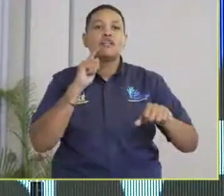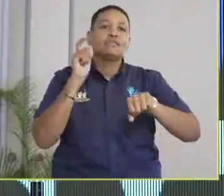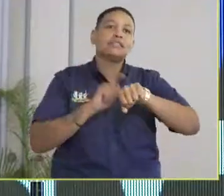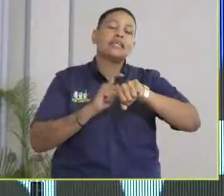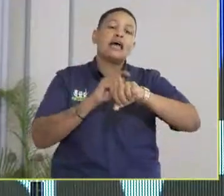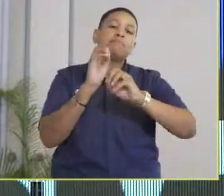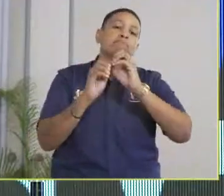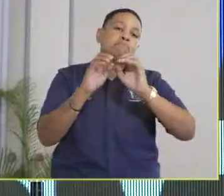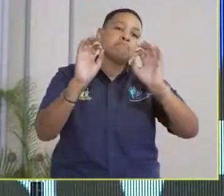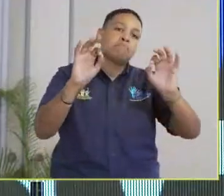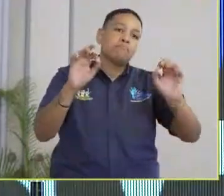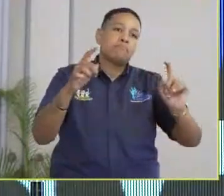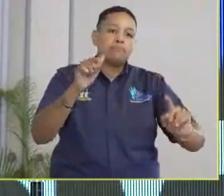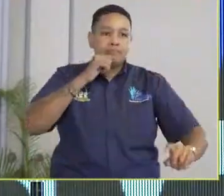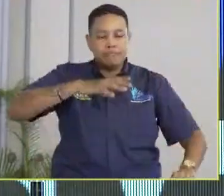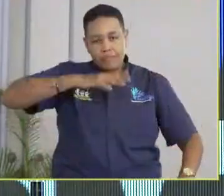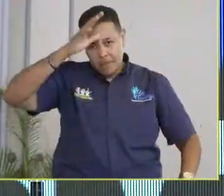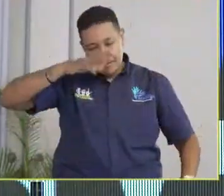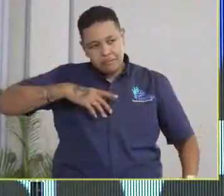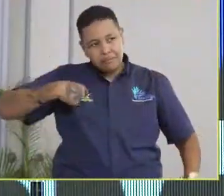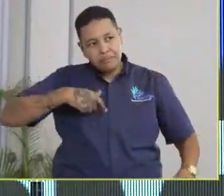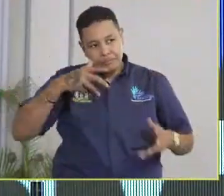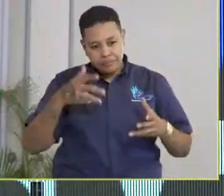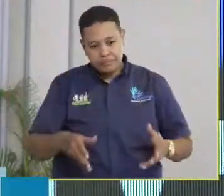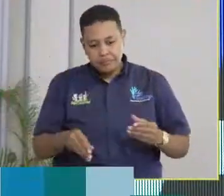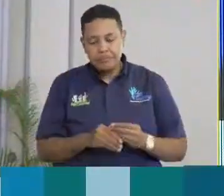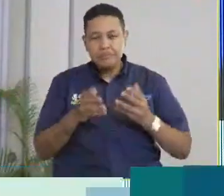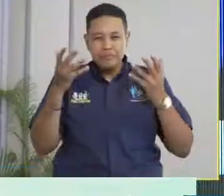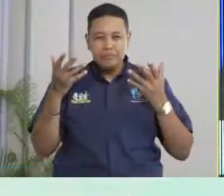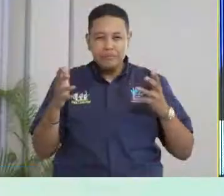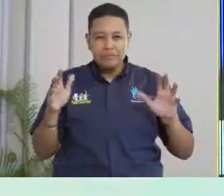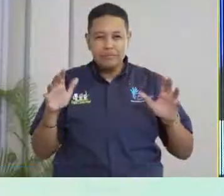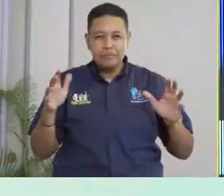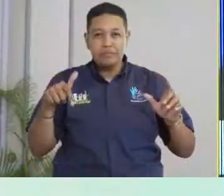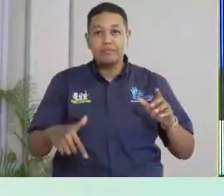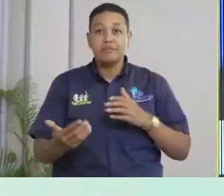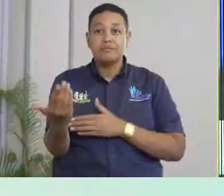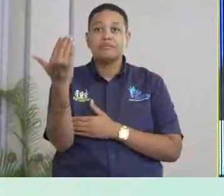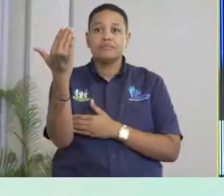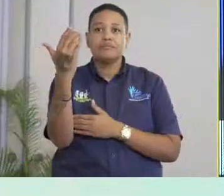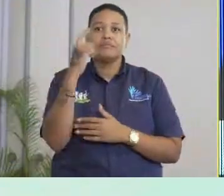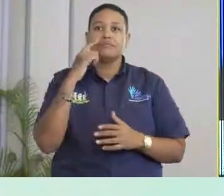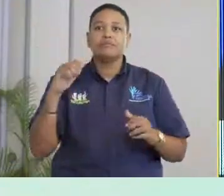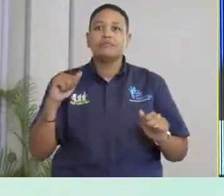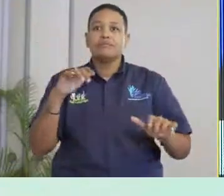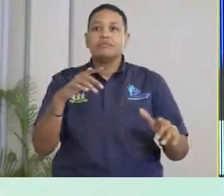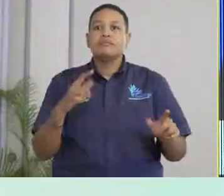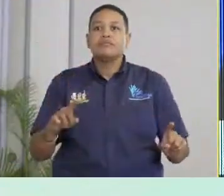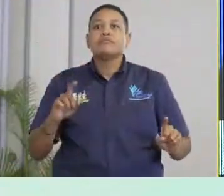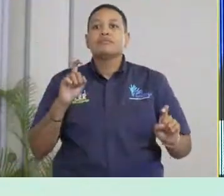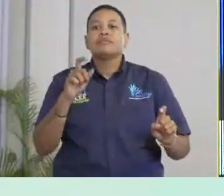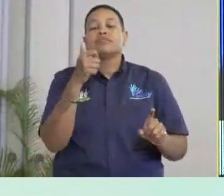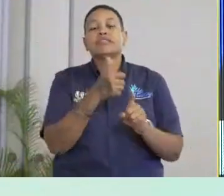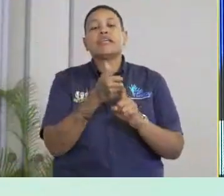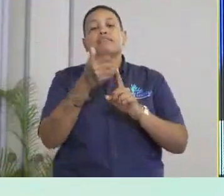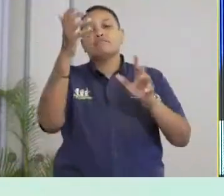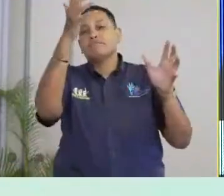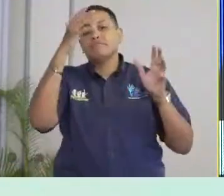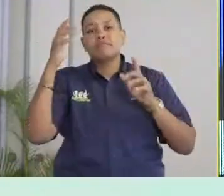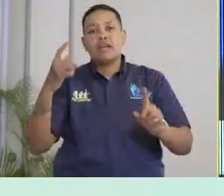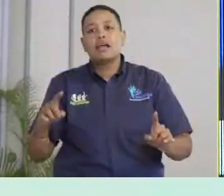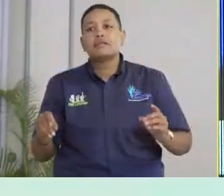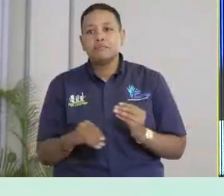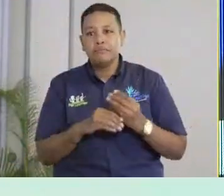timely manner. Ladies and gentlemen, we are here at the end of this morning's proceedings. Give yourselves a big round of applause for being